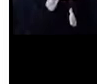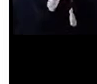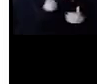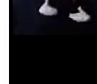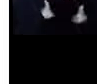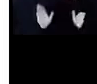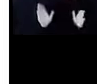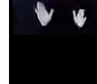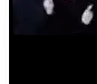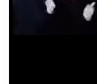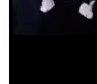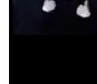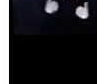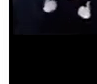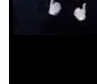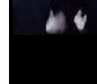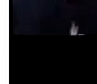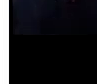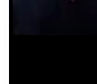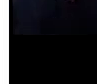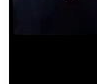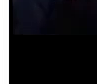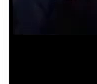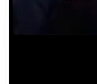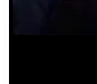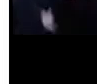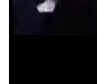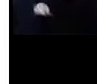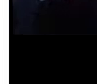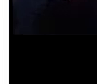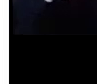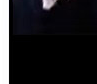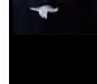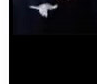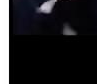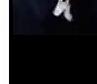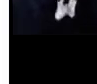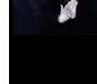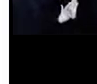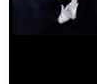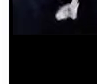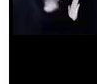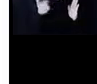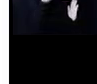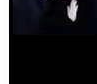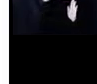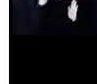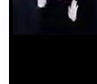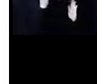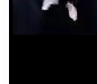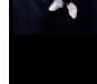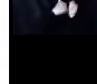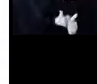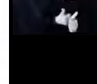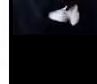support animals and service animals because they just knew that that was the law and they, they, you know, followed the law.